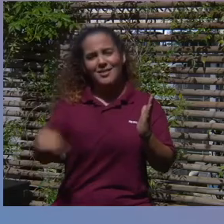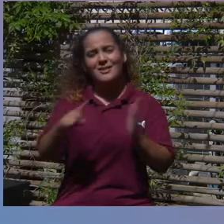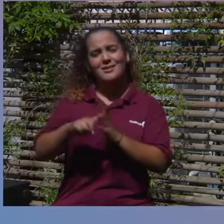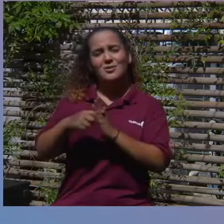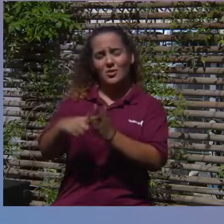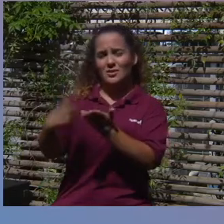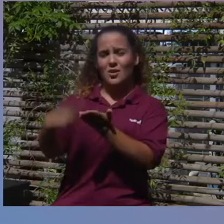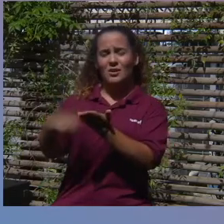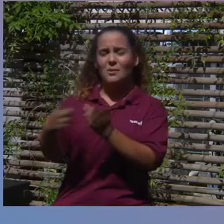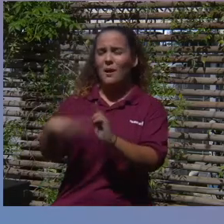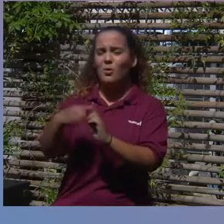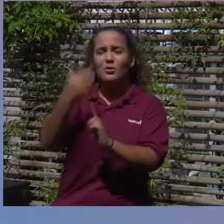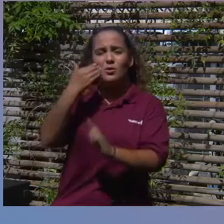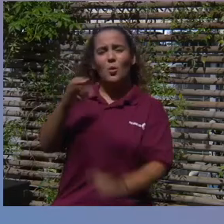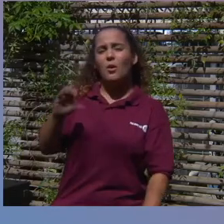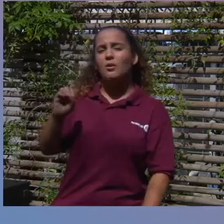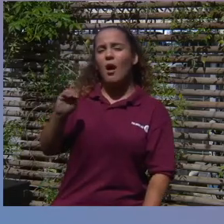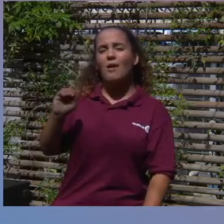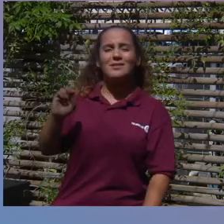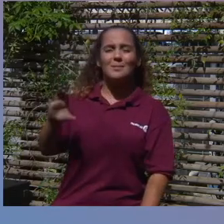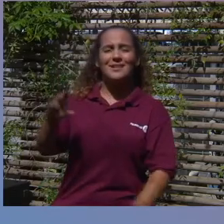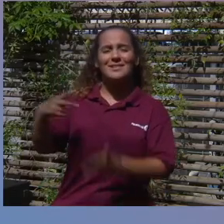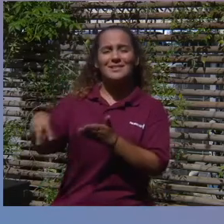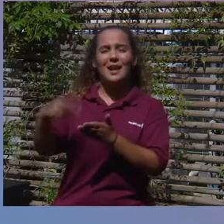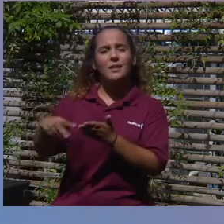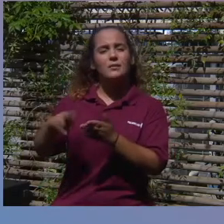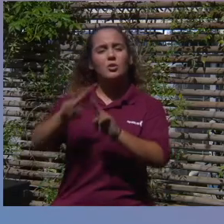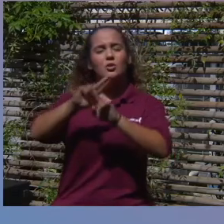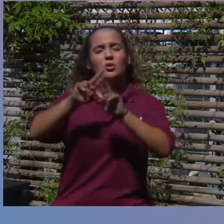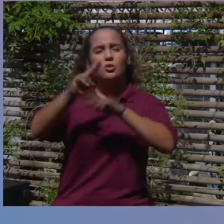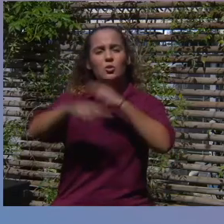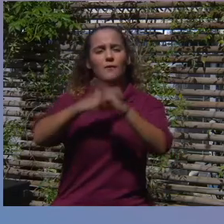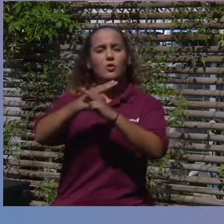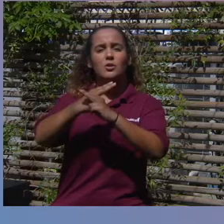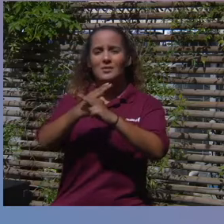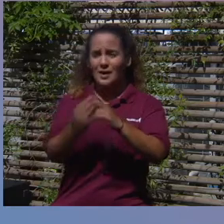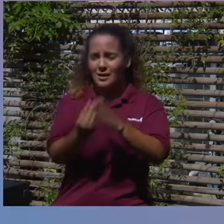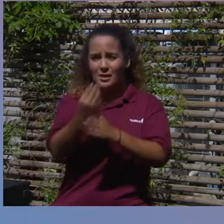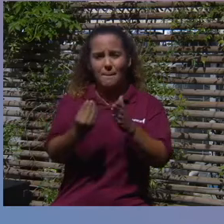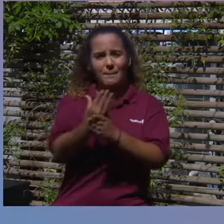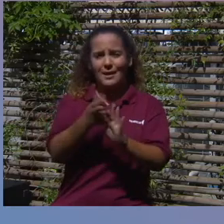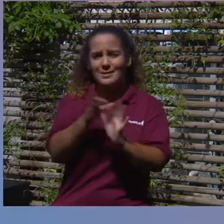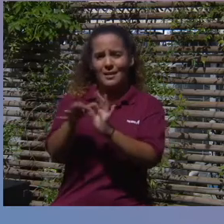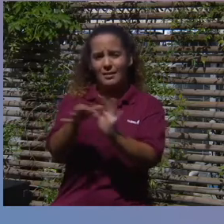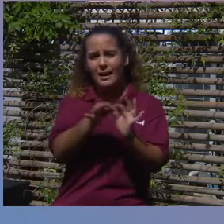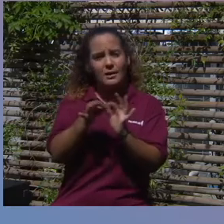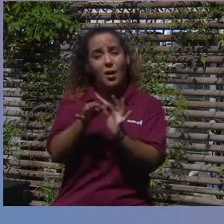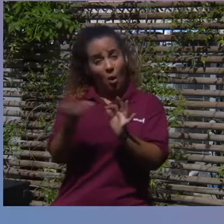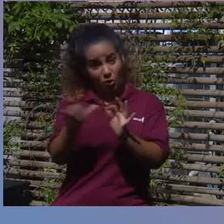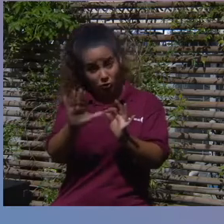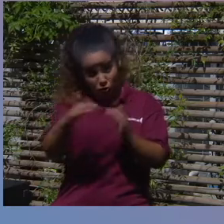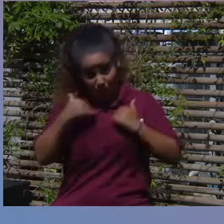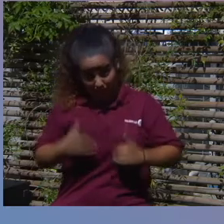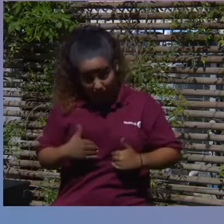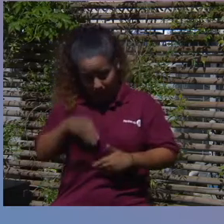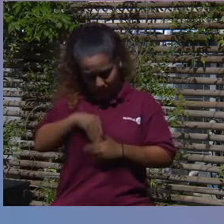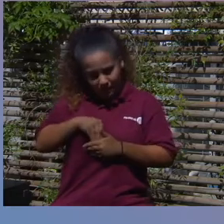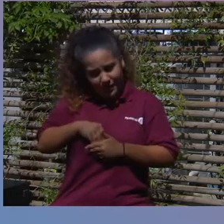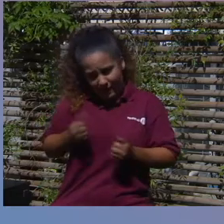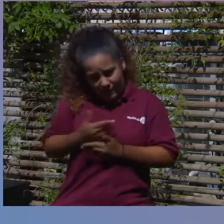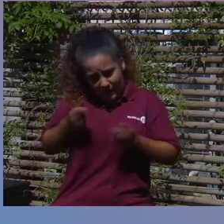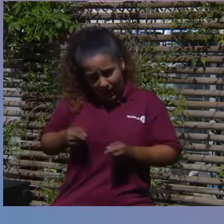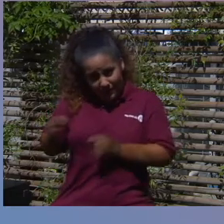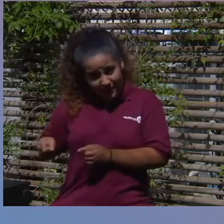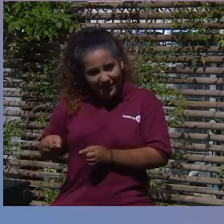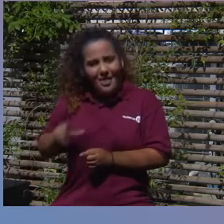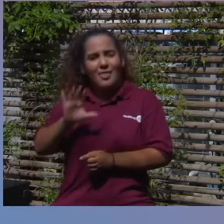about the cosmic dance in the universe, the planets colliding, like what's going on in your body. This is your internal universe.